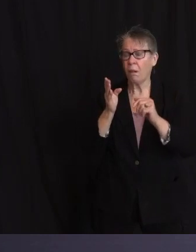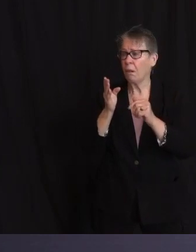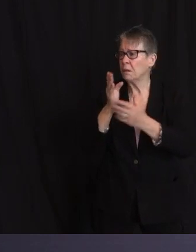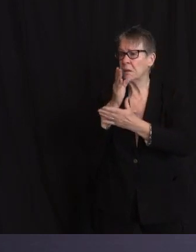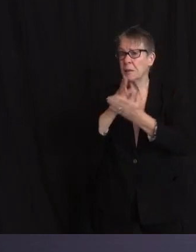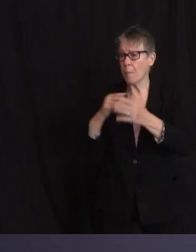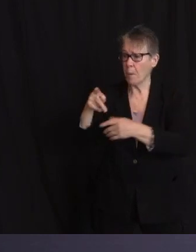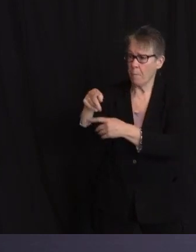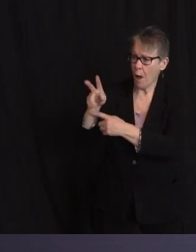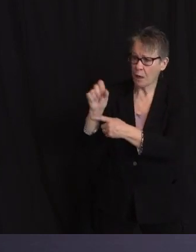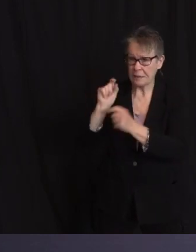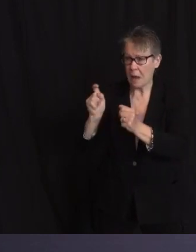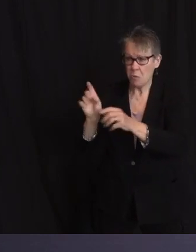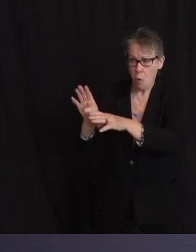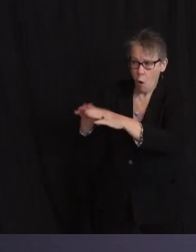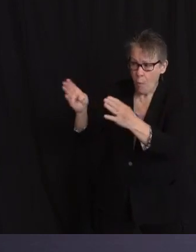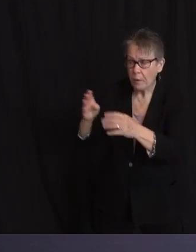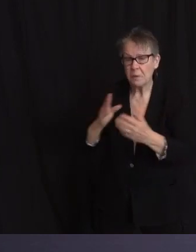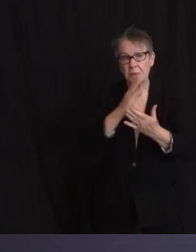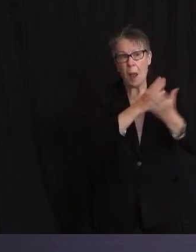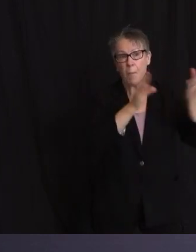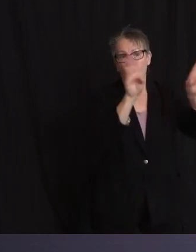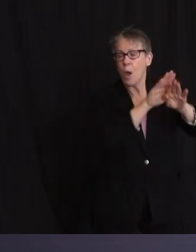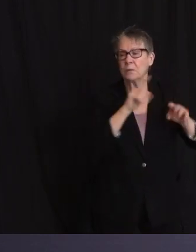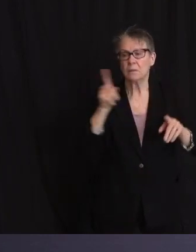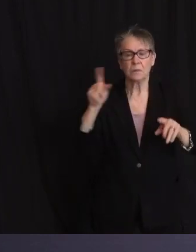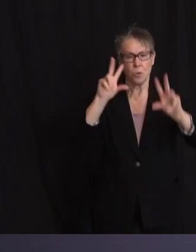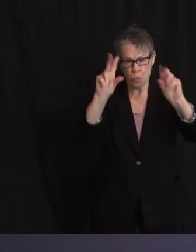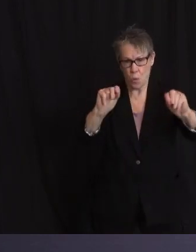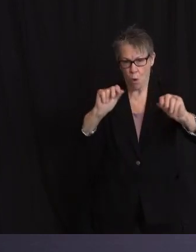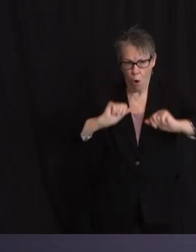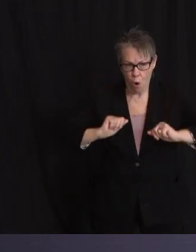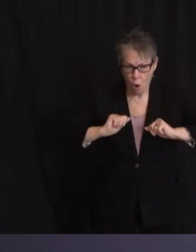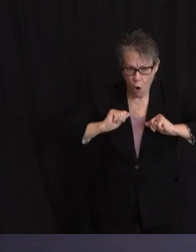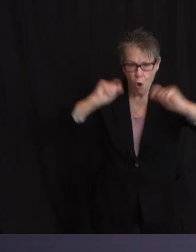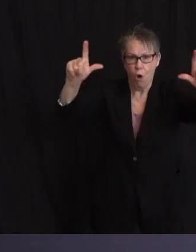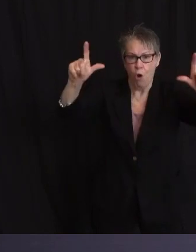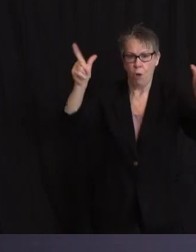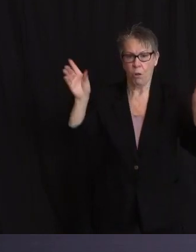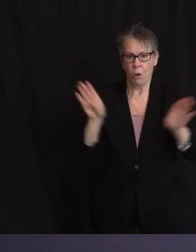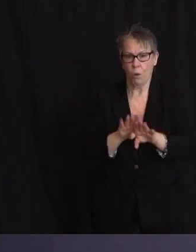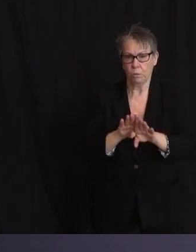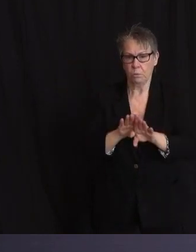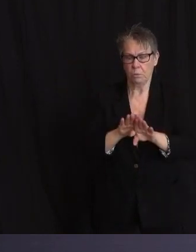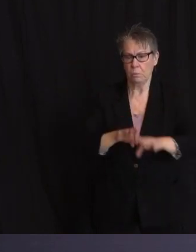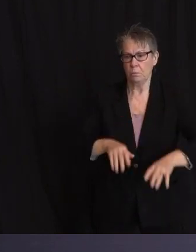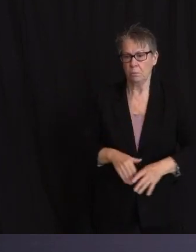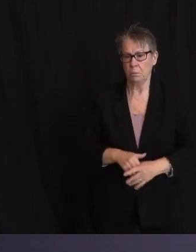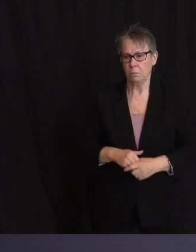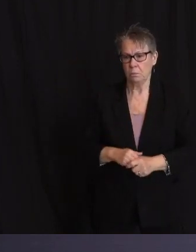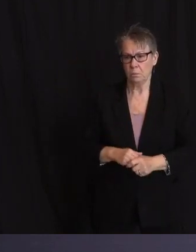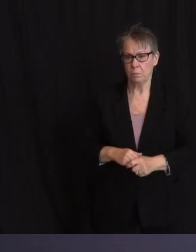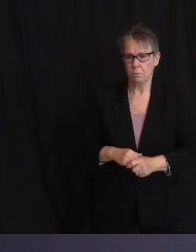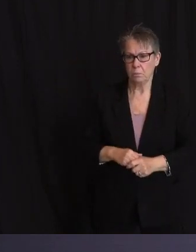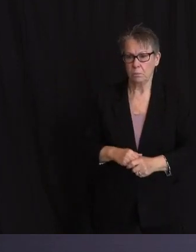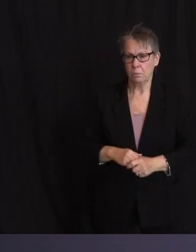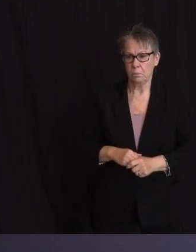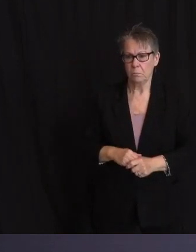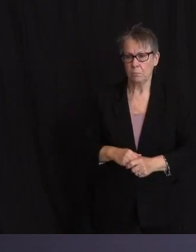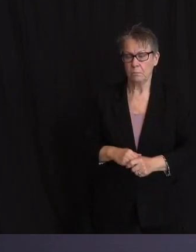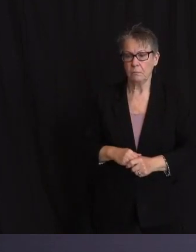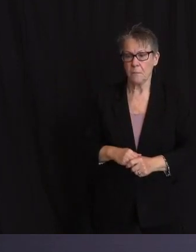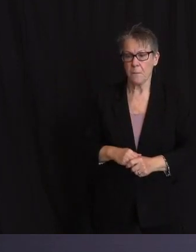in one of these counties, where folks will say, hey, we're not as dense, we don't have as many cases. Sure enough, you open up